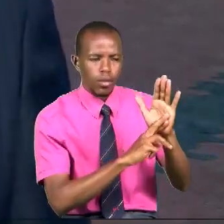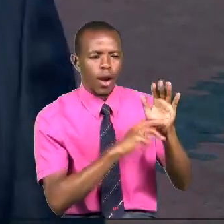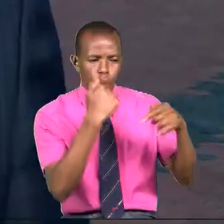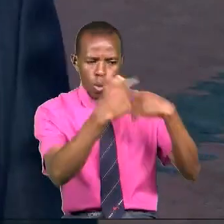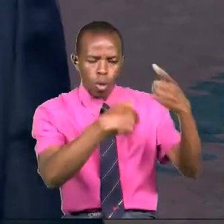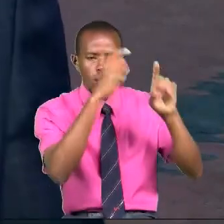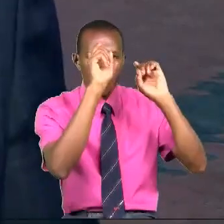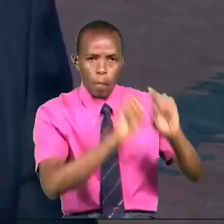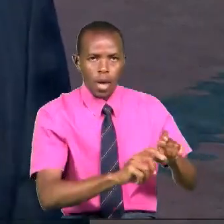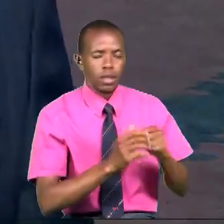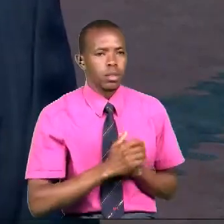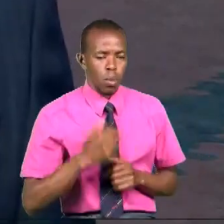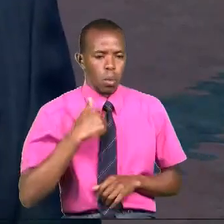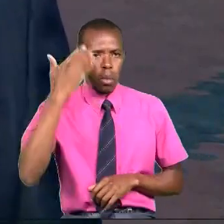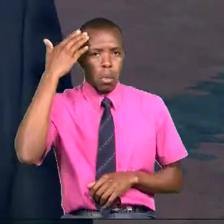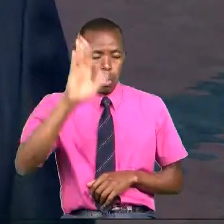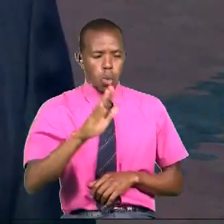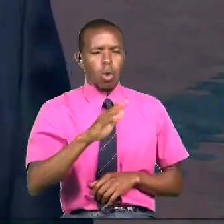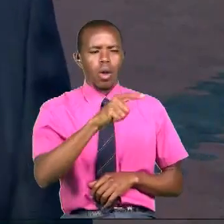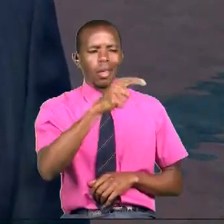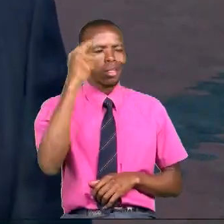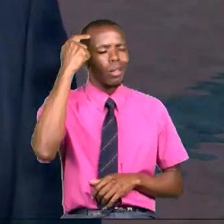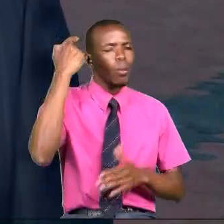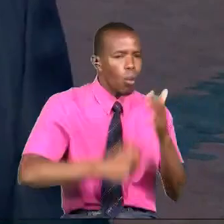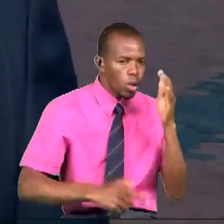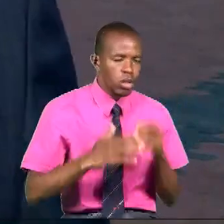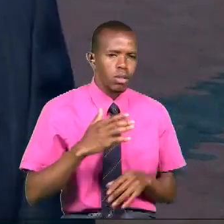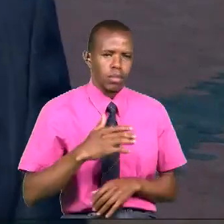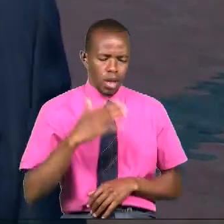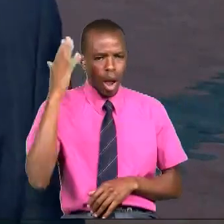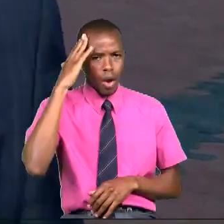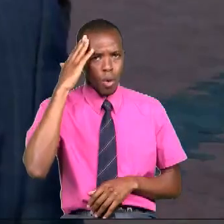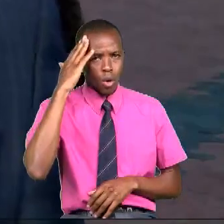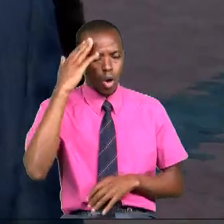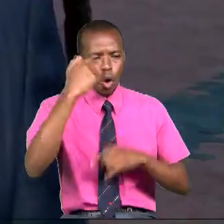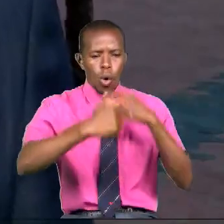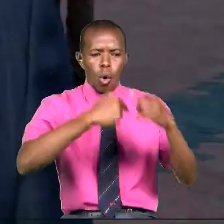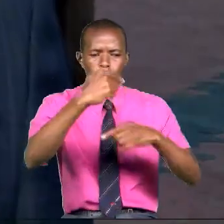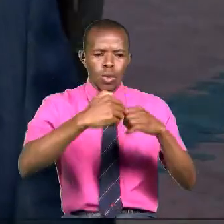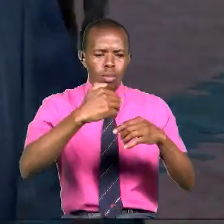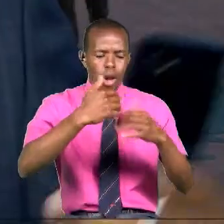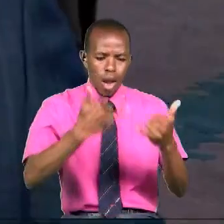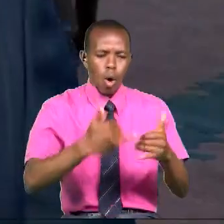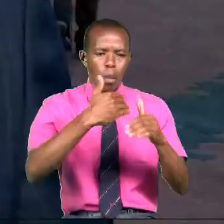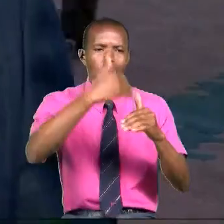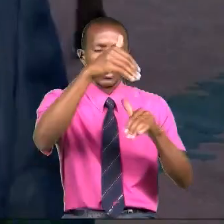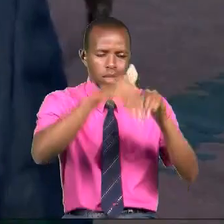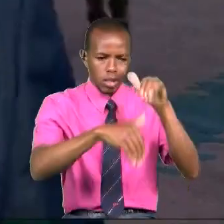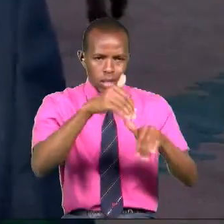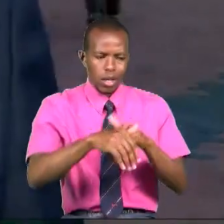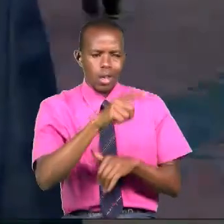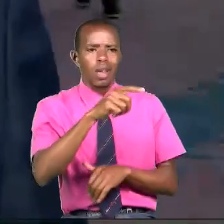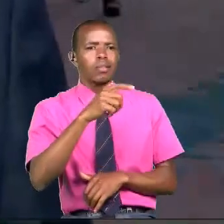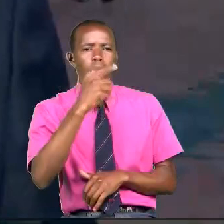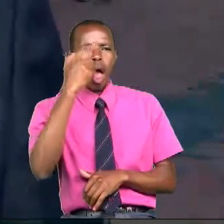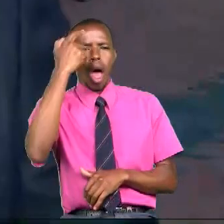continue. So we don't know what exactly is in his mind. We don't know whether he wants it. I'm sure it can't continue between now and the next election. Maybe he has somebody in mind that will continue